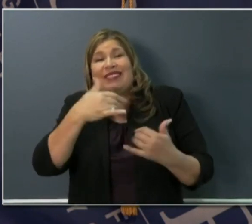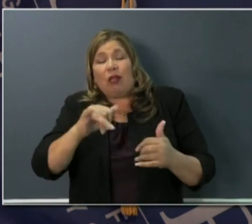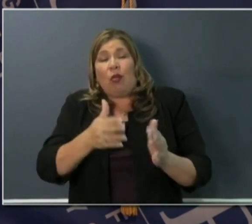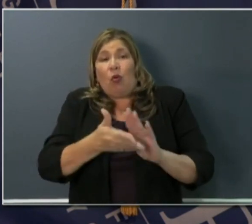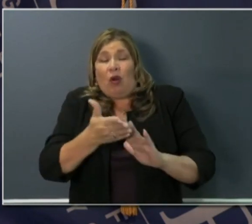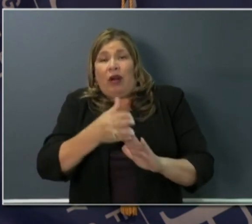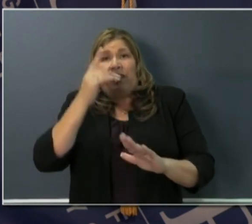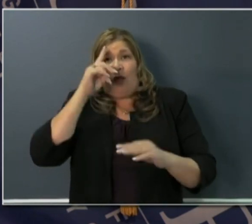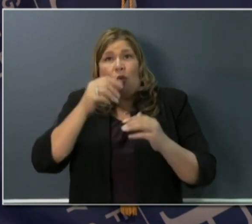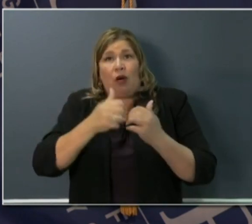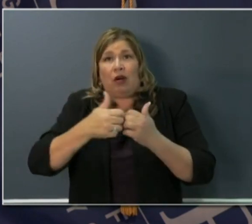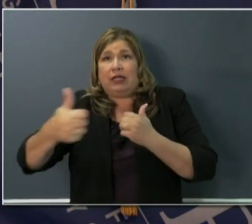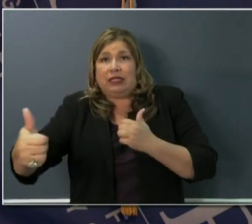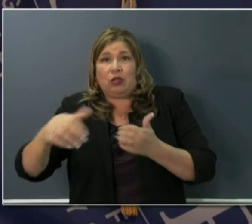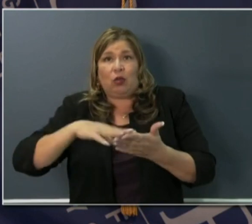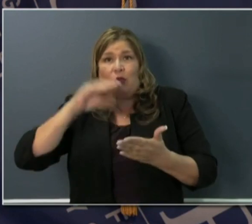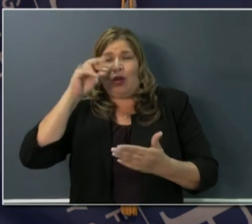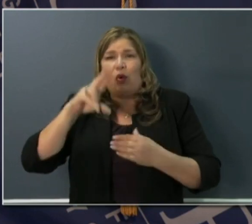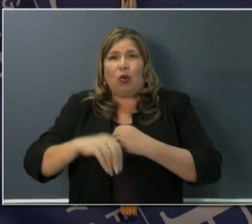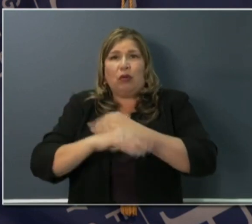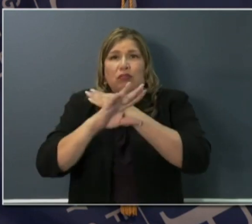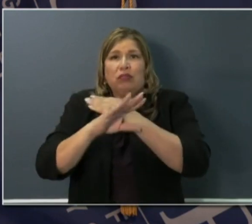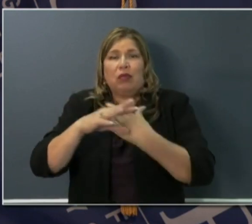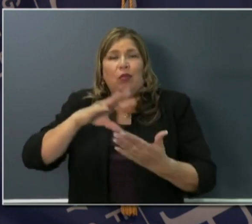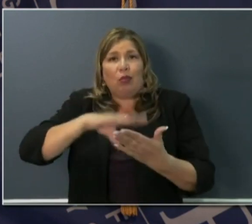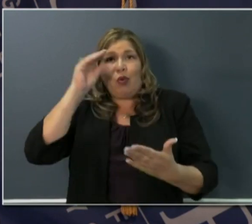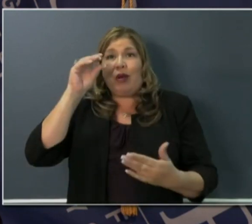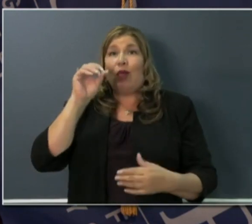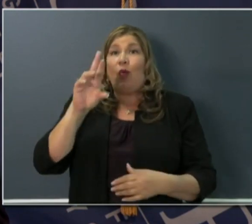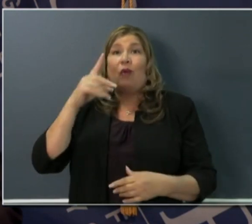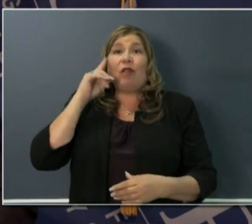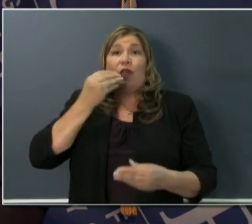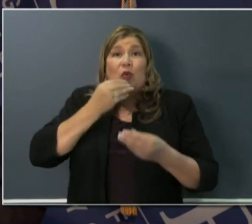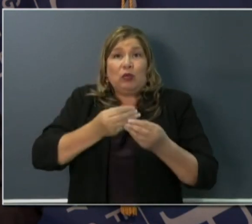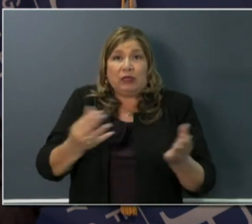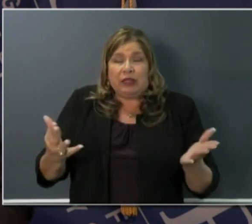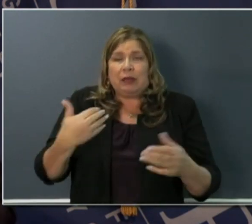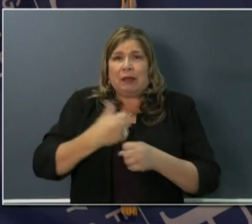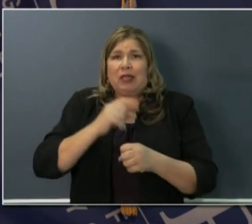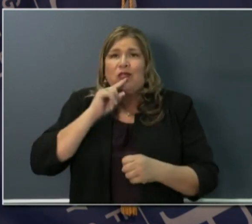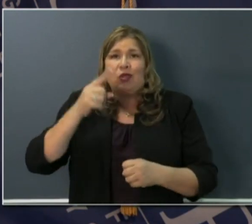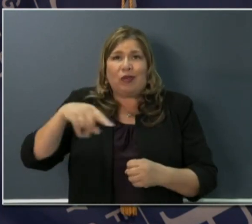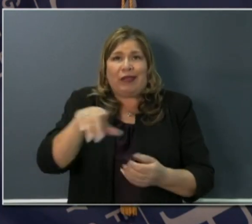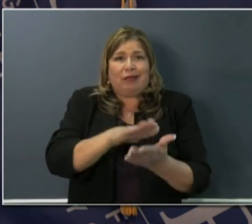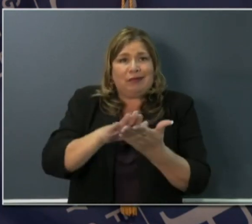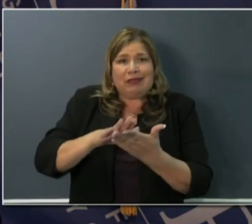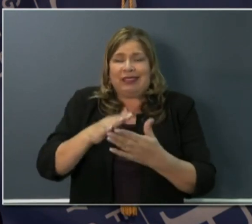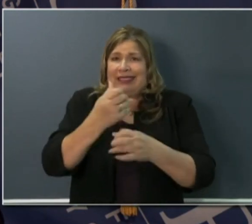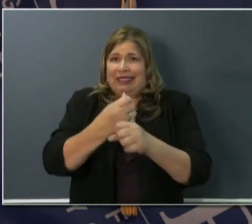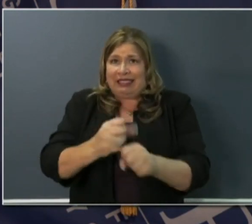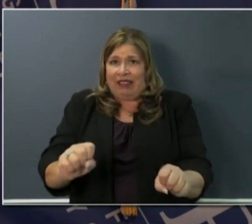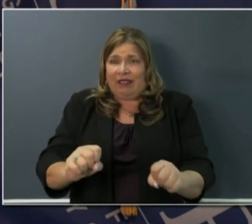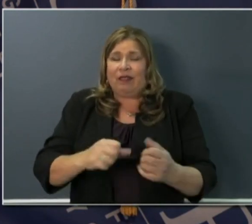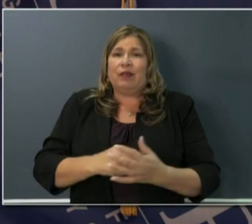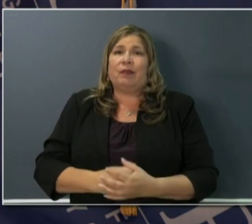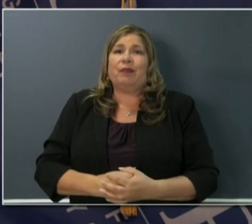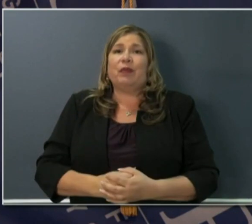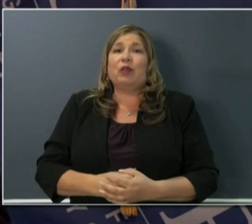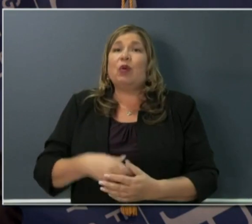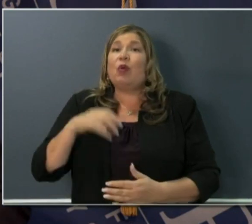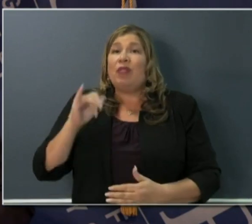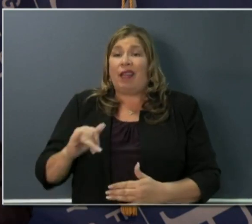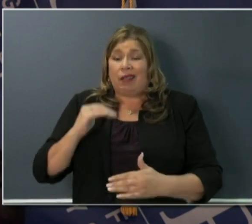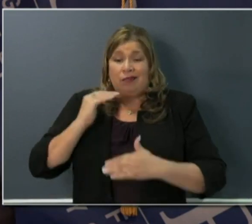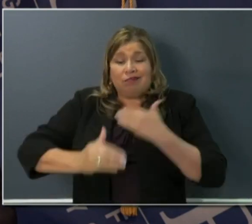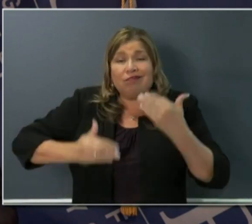learning and or for food distribution, that those sites are safe. And so those protocols, those processes, those